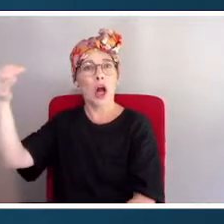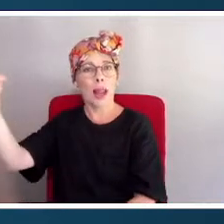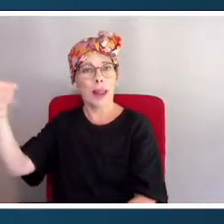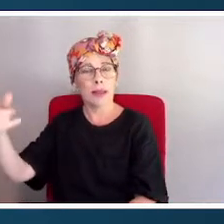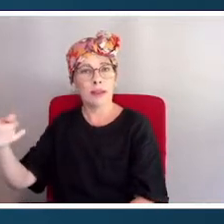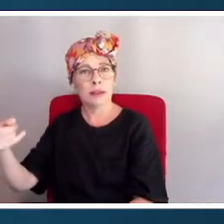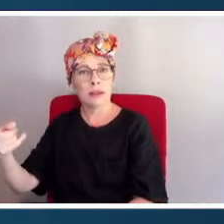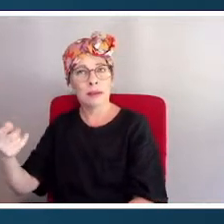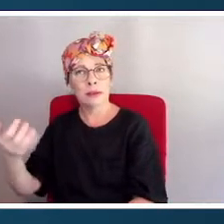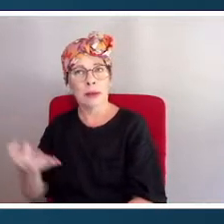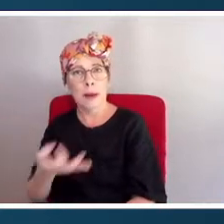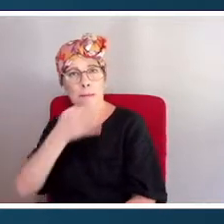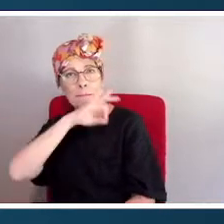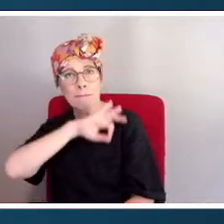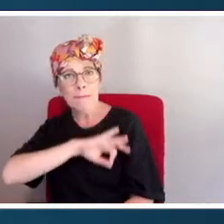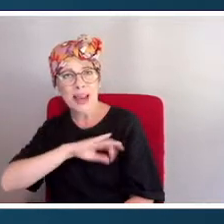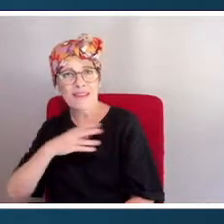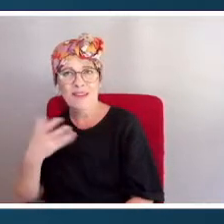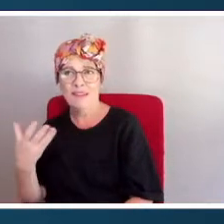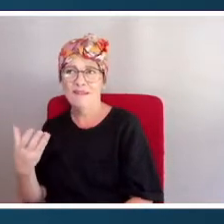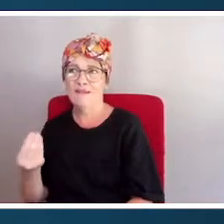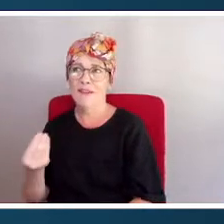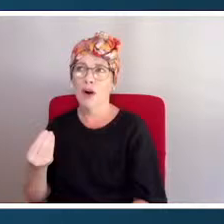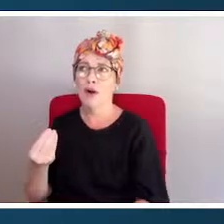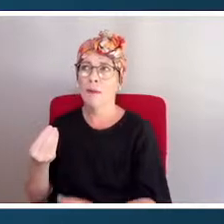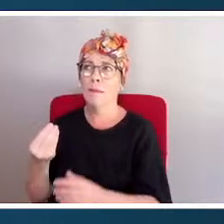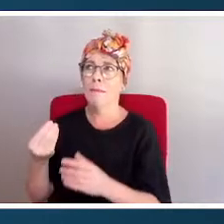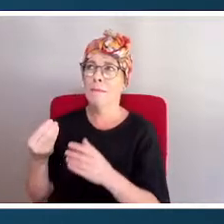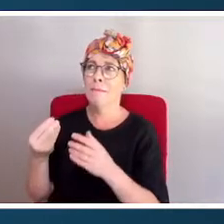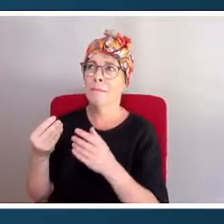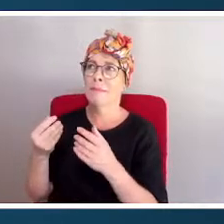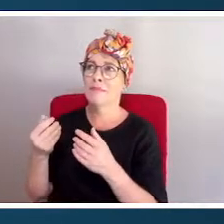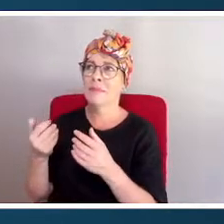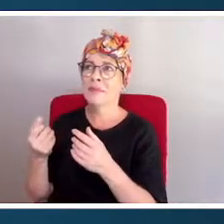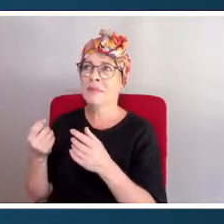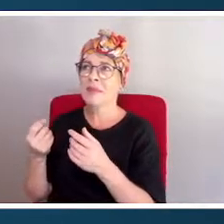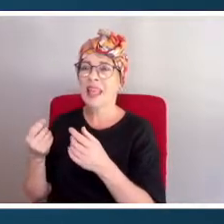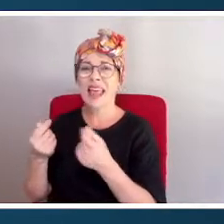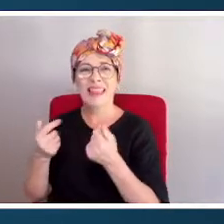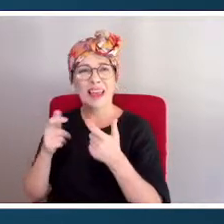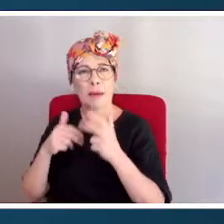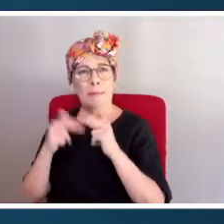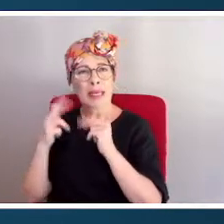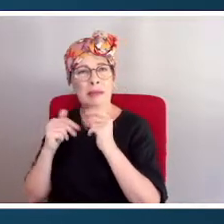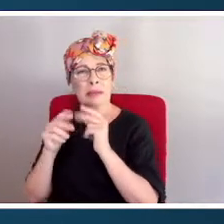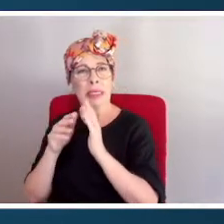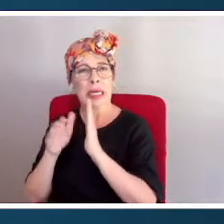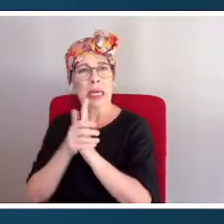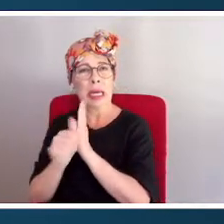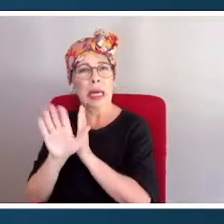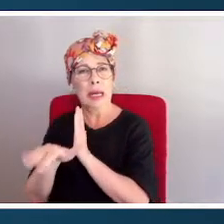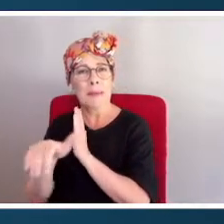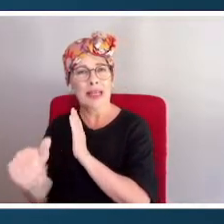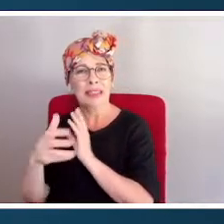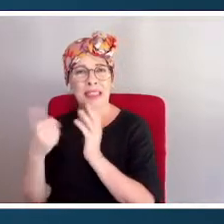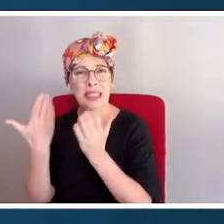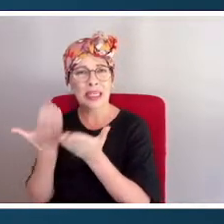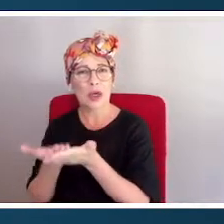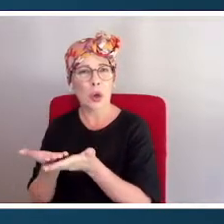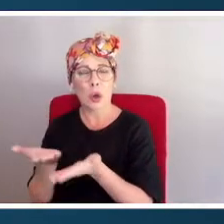programs on building capacity around governance, on human rights, gender programs, when that